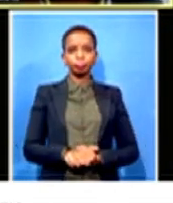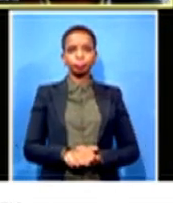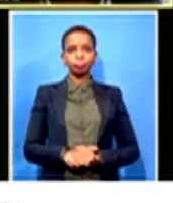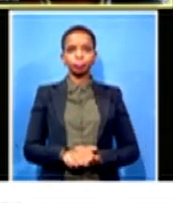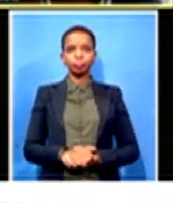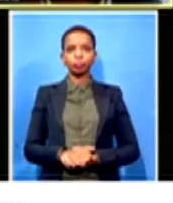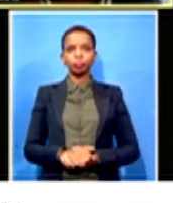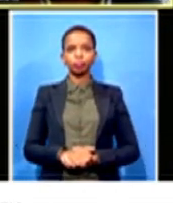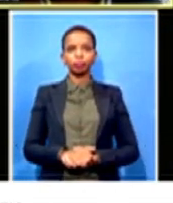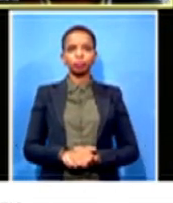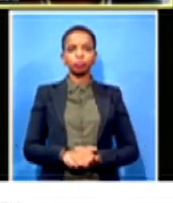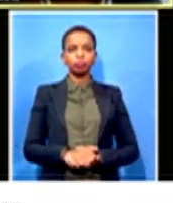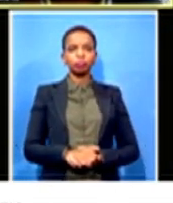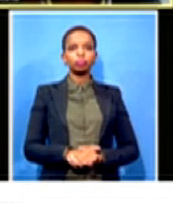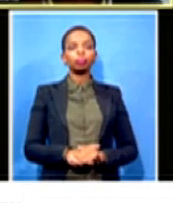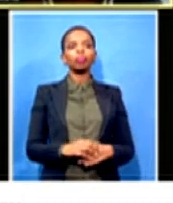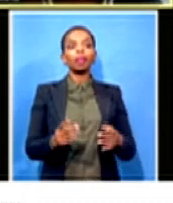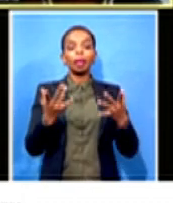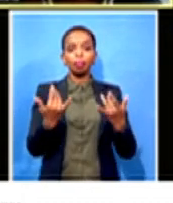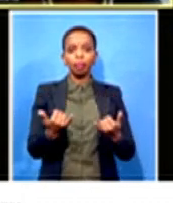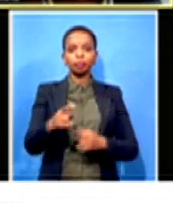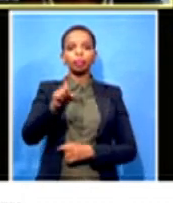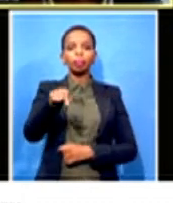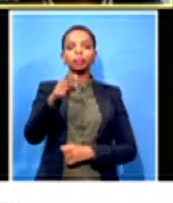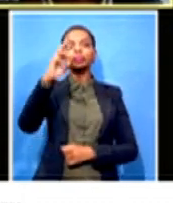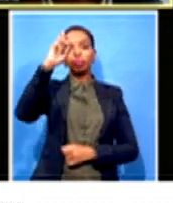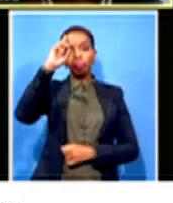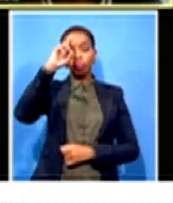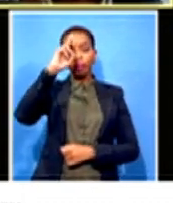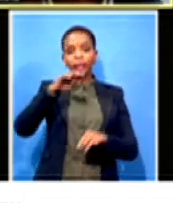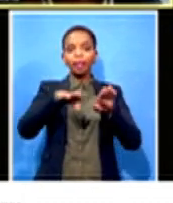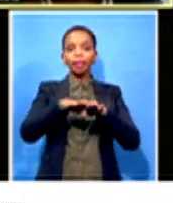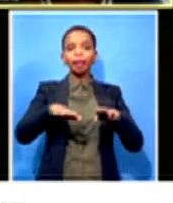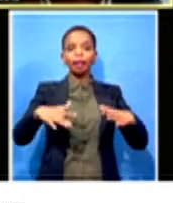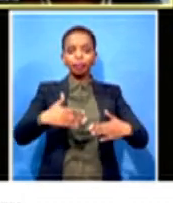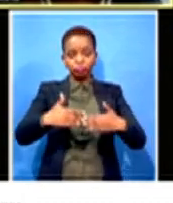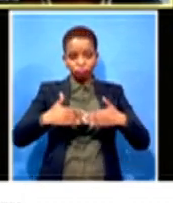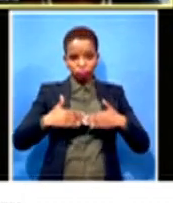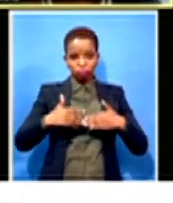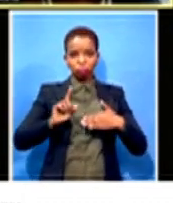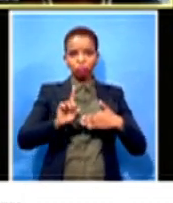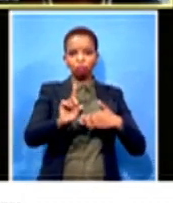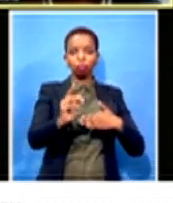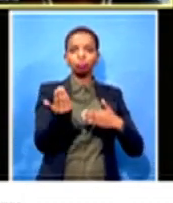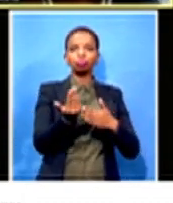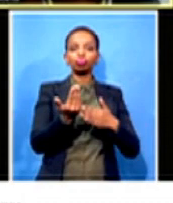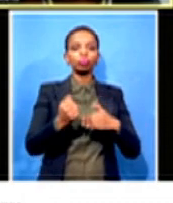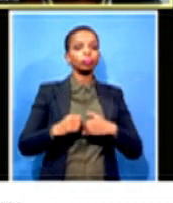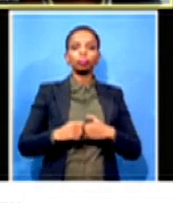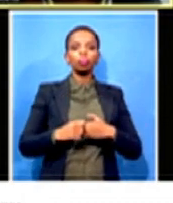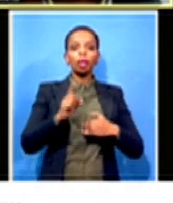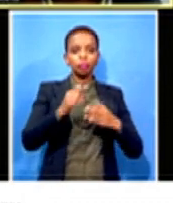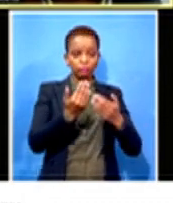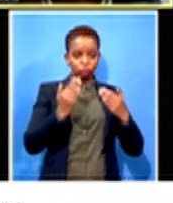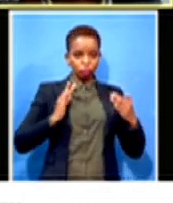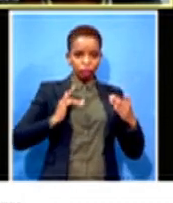remember that keeping children from school isolates them. There's very little structure if children don't go to school.